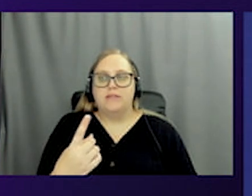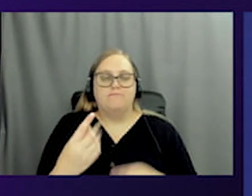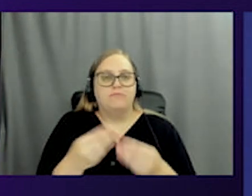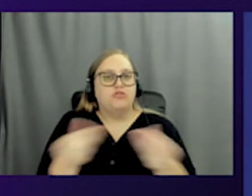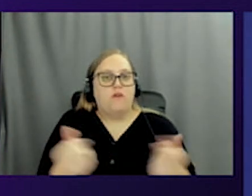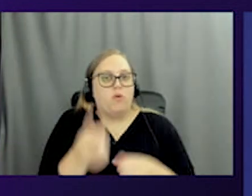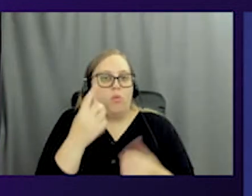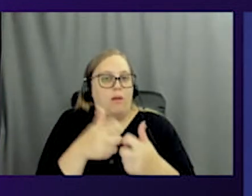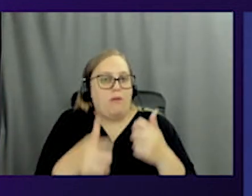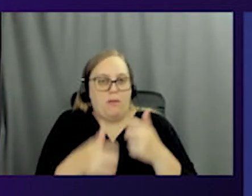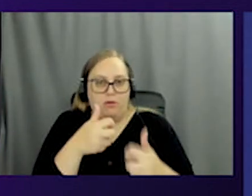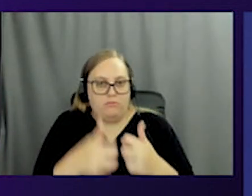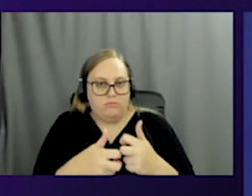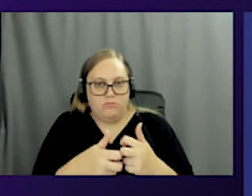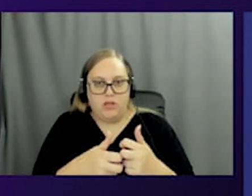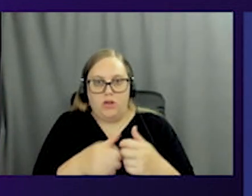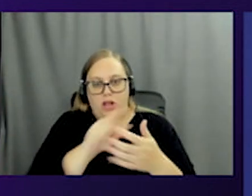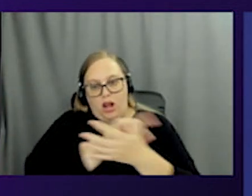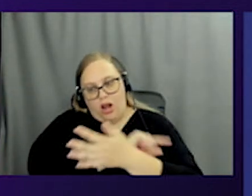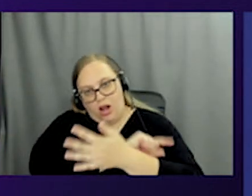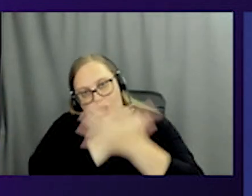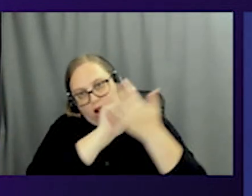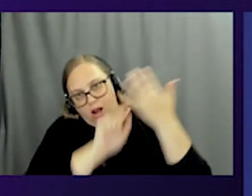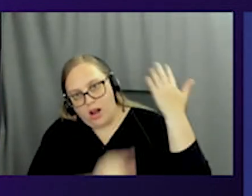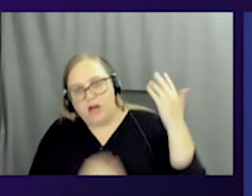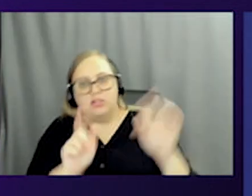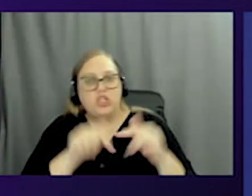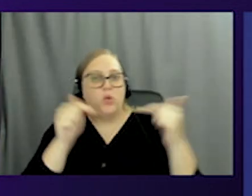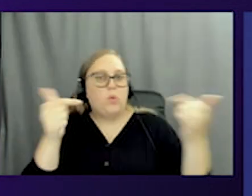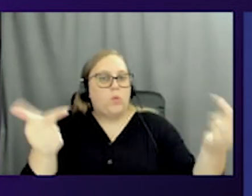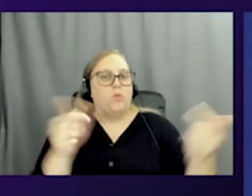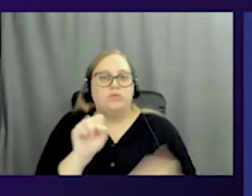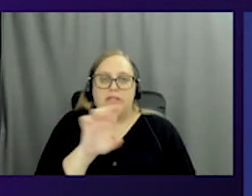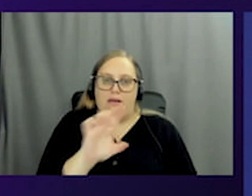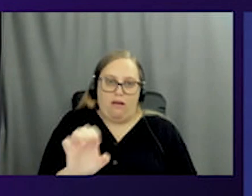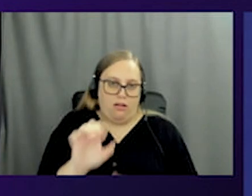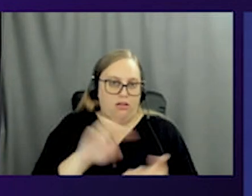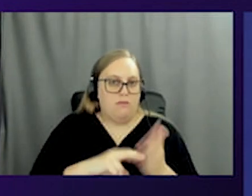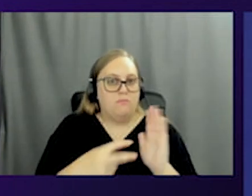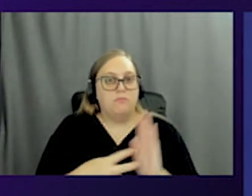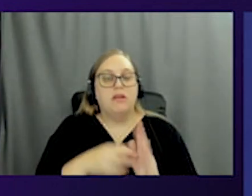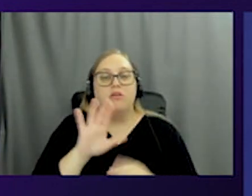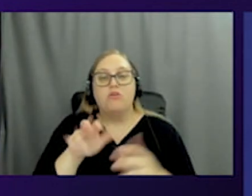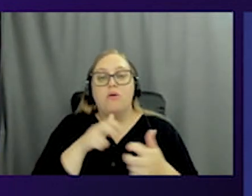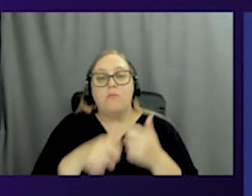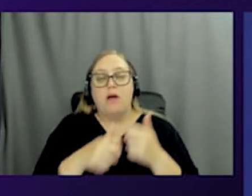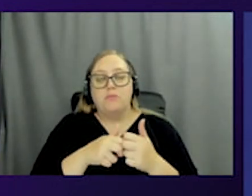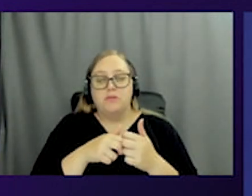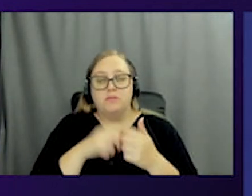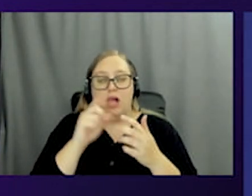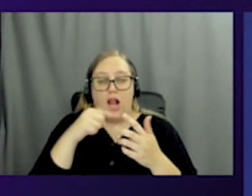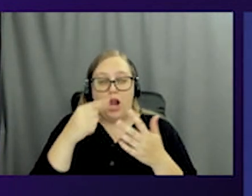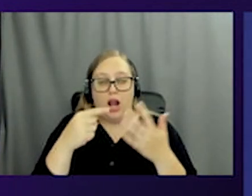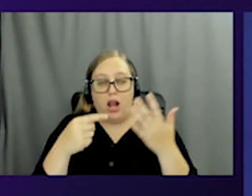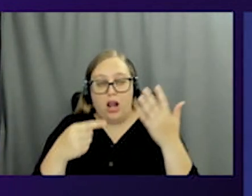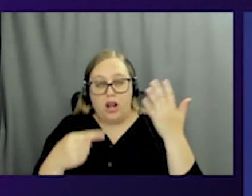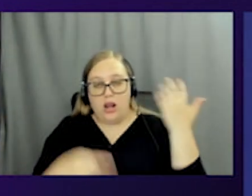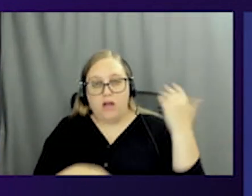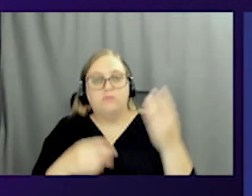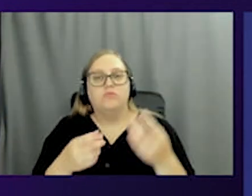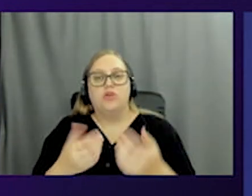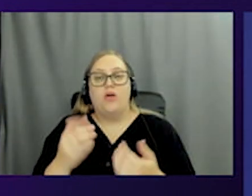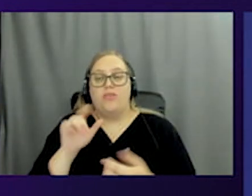want to solve this at a really large scale. That means you want to, your algorithm take advantage not just one component